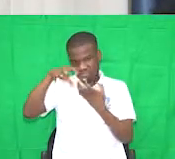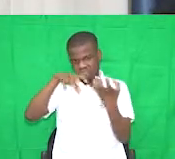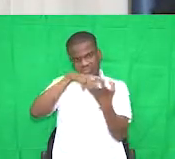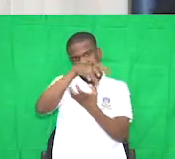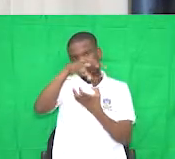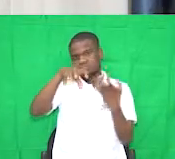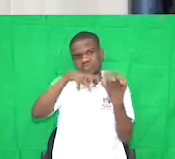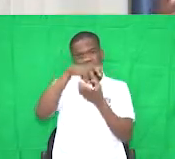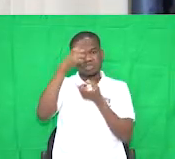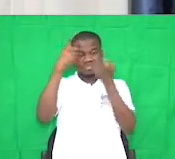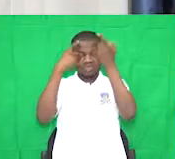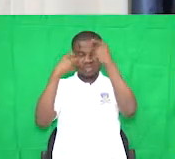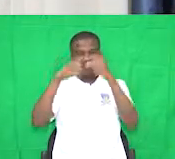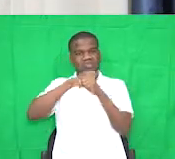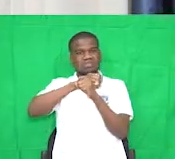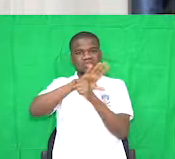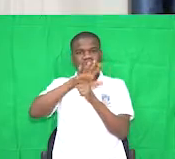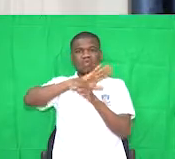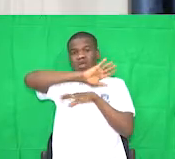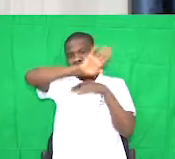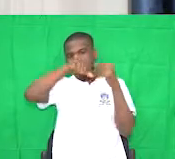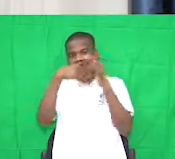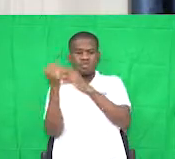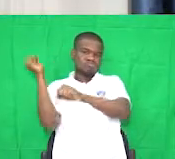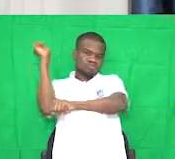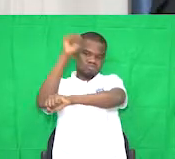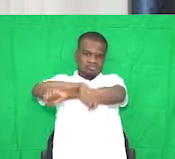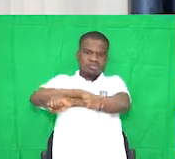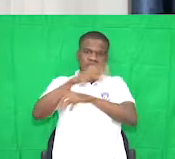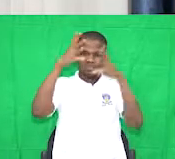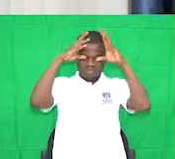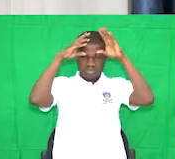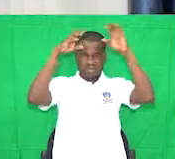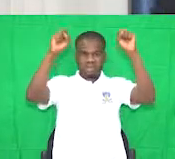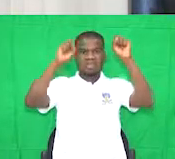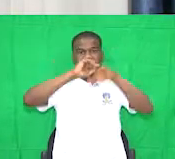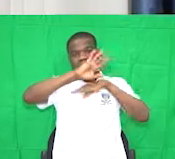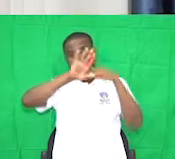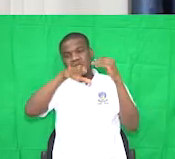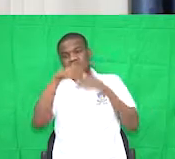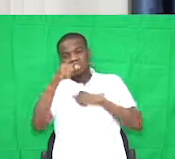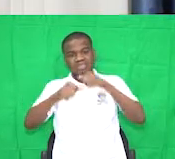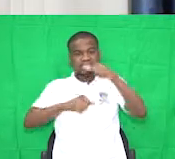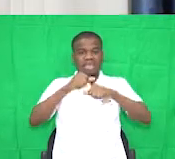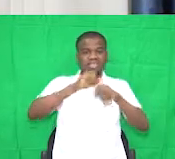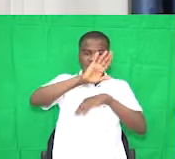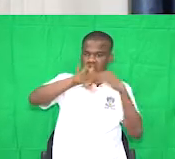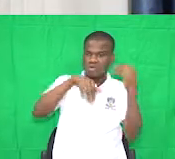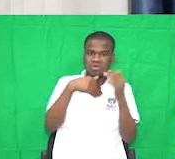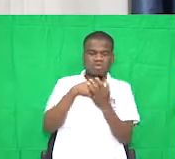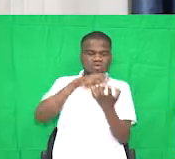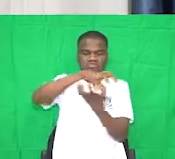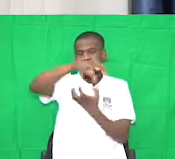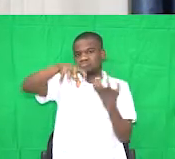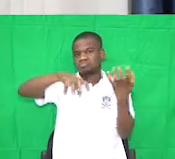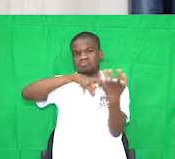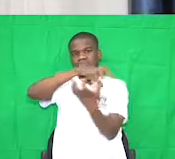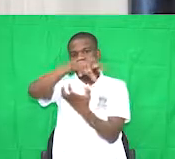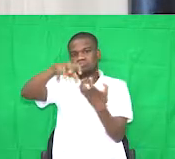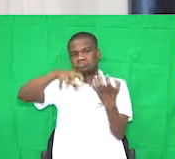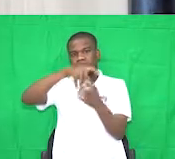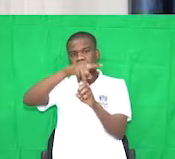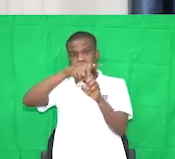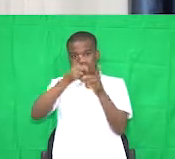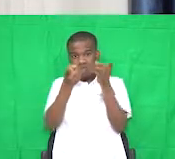what to do. They have no solution to the COVID-19. Yeah, with a medical science, is grinding to a halt. But Paul,